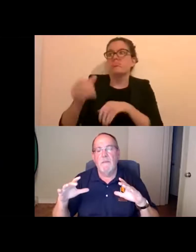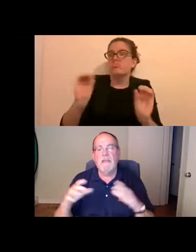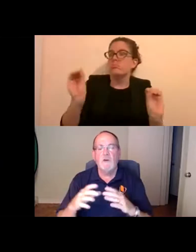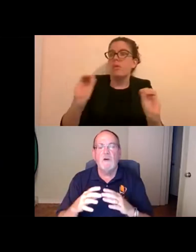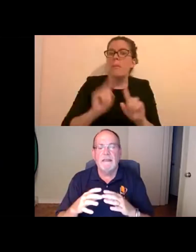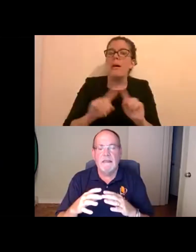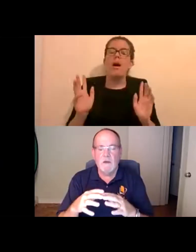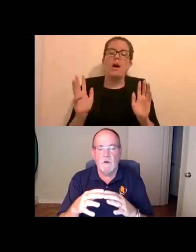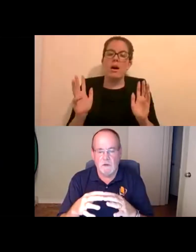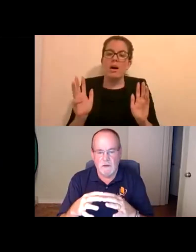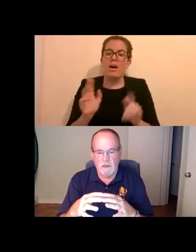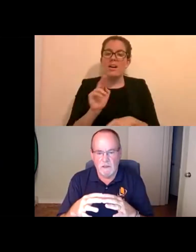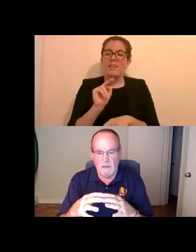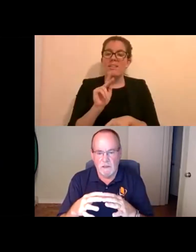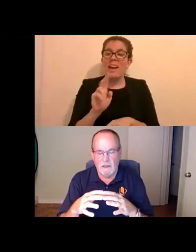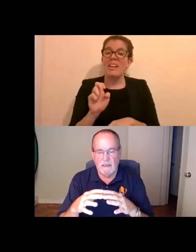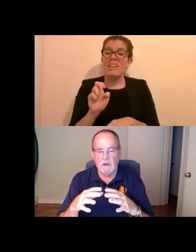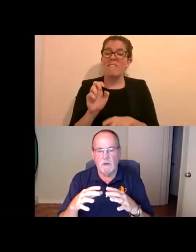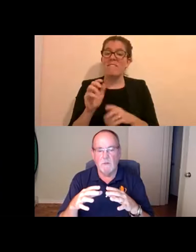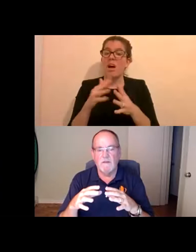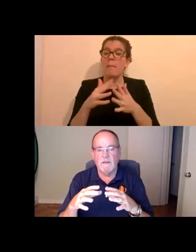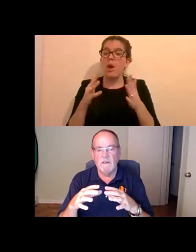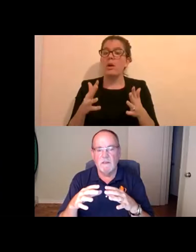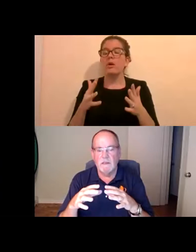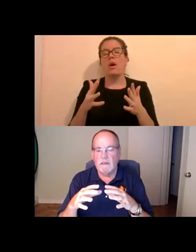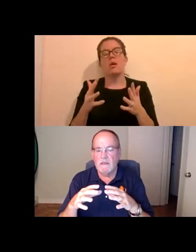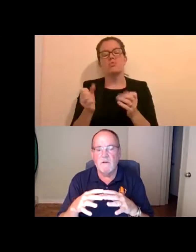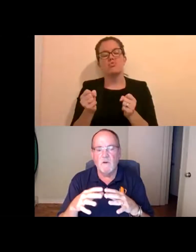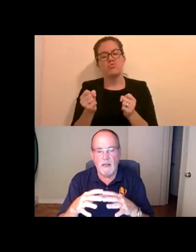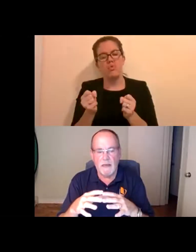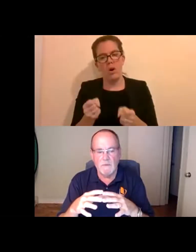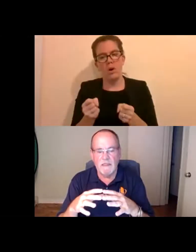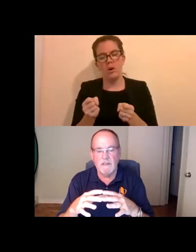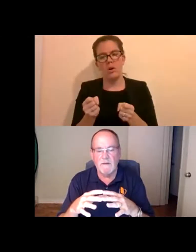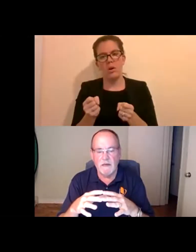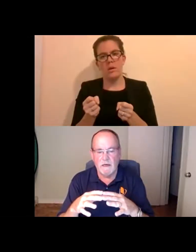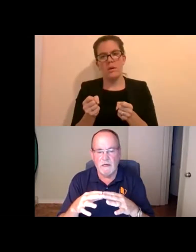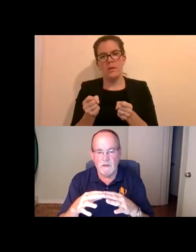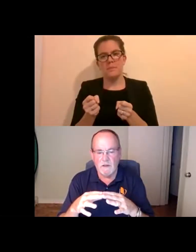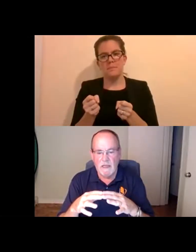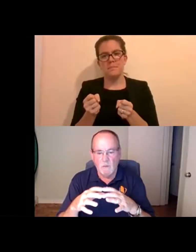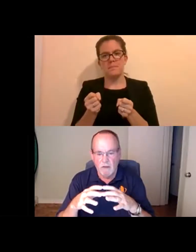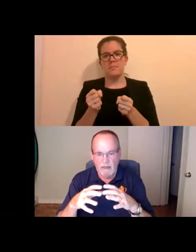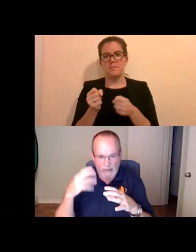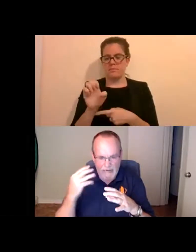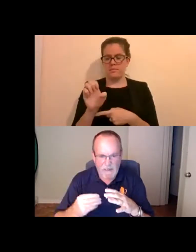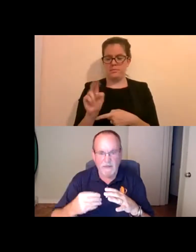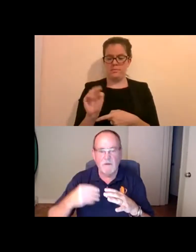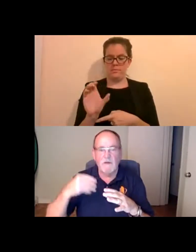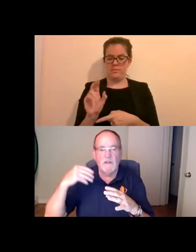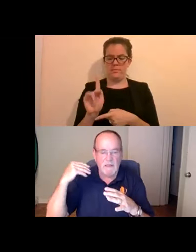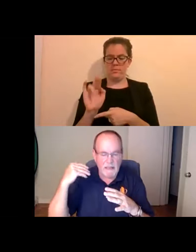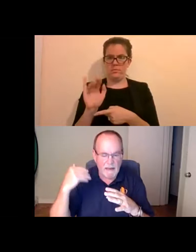had major enculturation in terms of these different tribes in these different areas where they pass